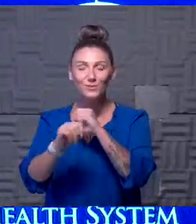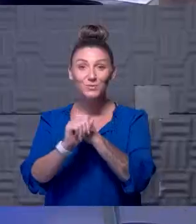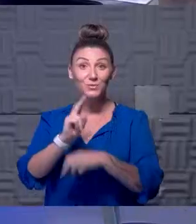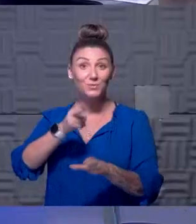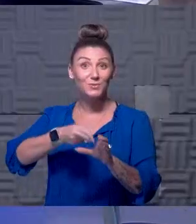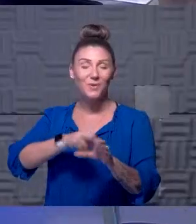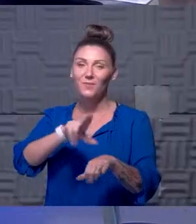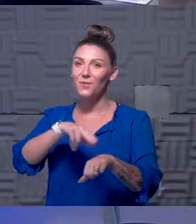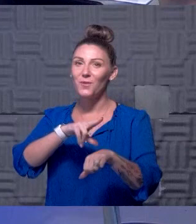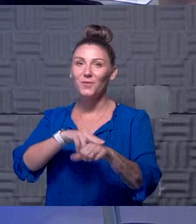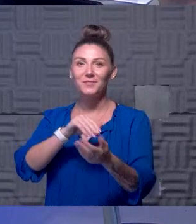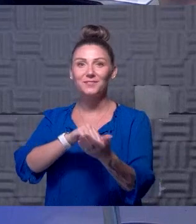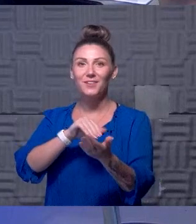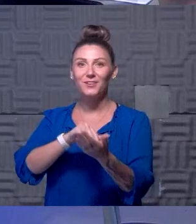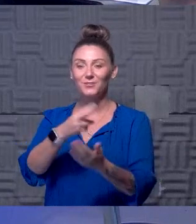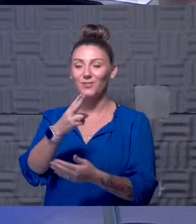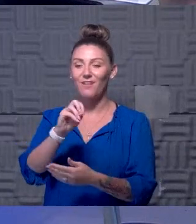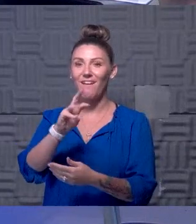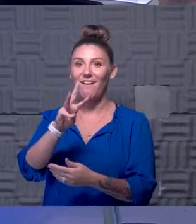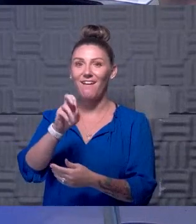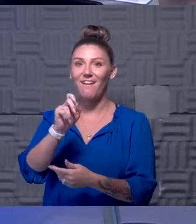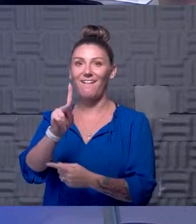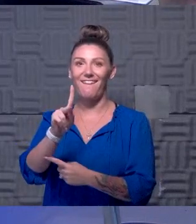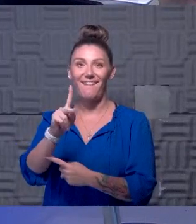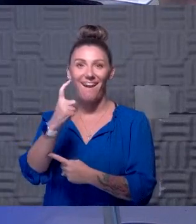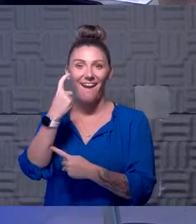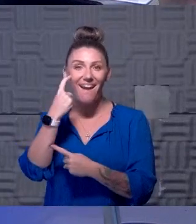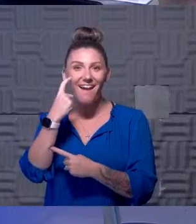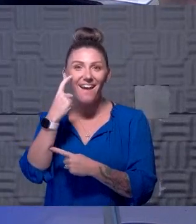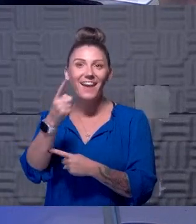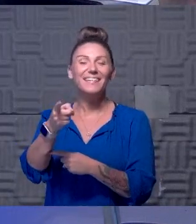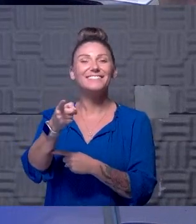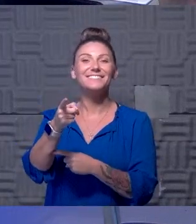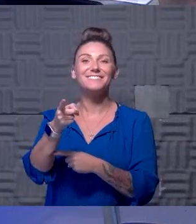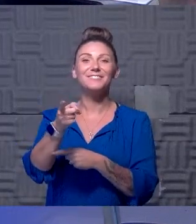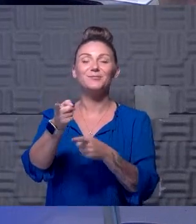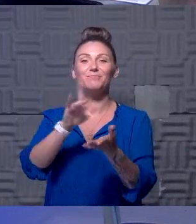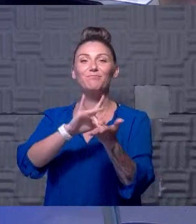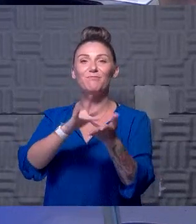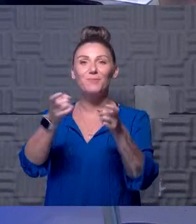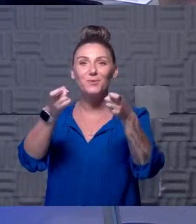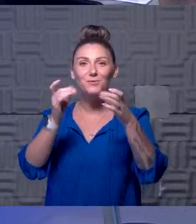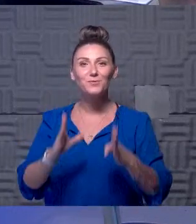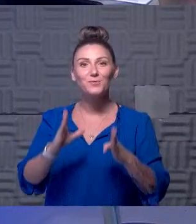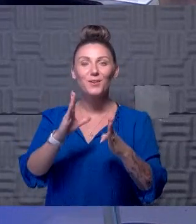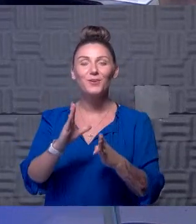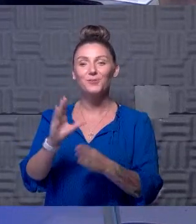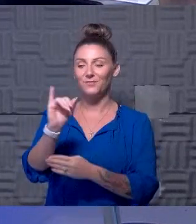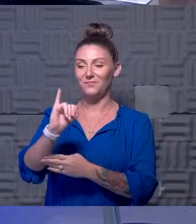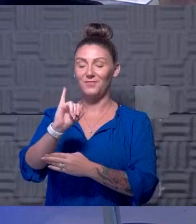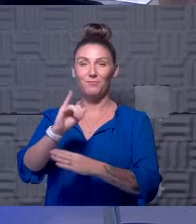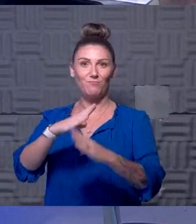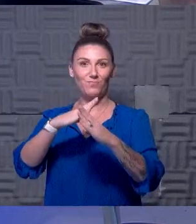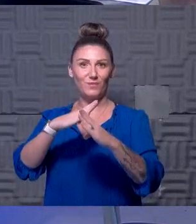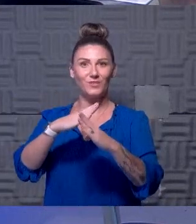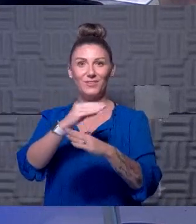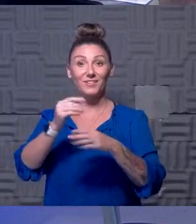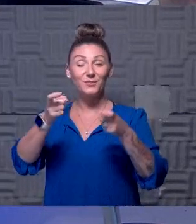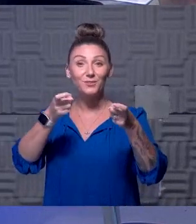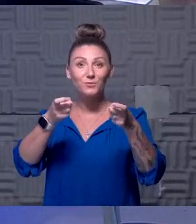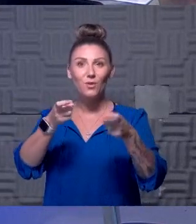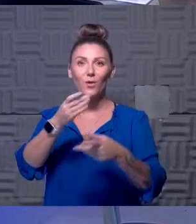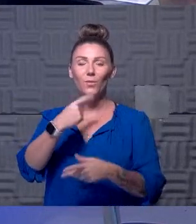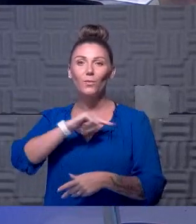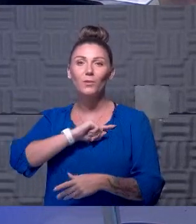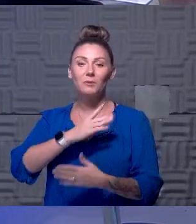of course, is Dr. Hawkeye on my right, Dana Hawkinson, the Medical Director of Infection Prevention and Control. We are delighted to